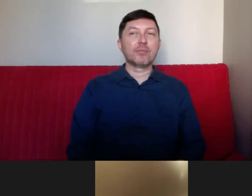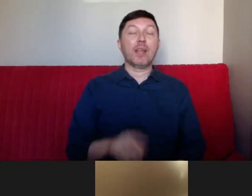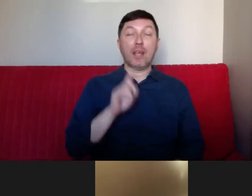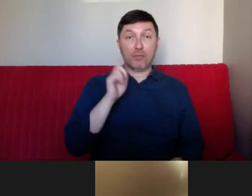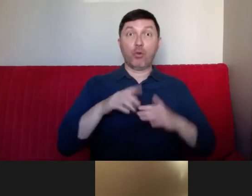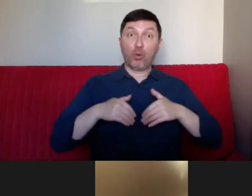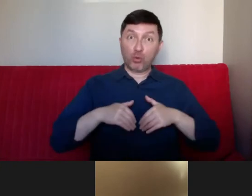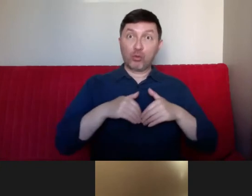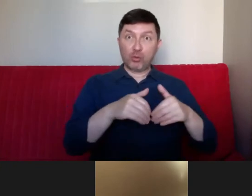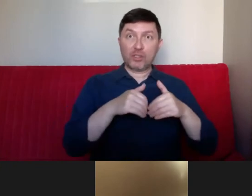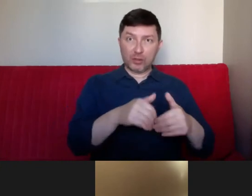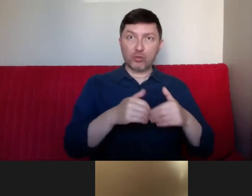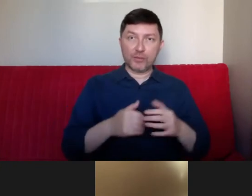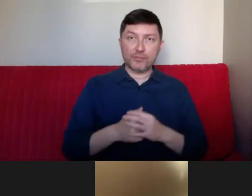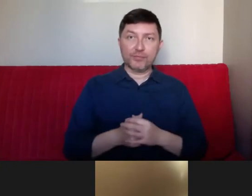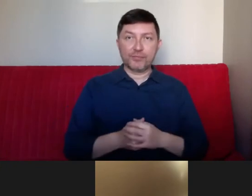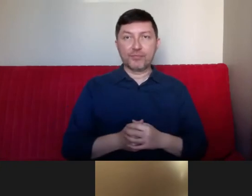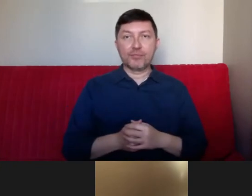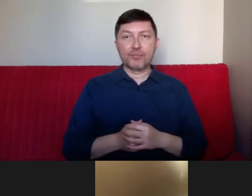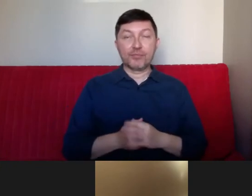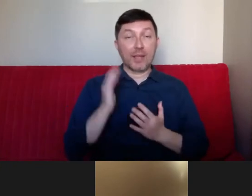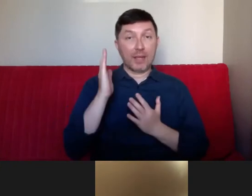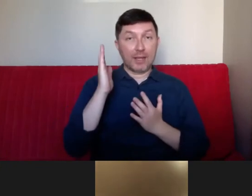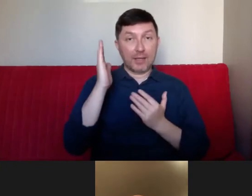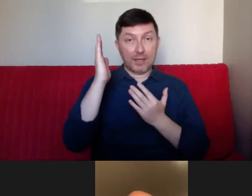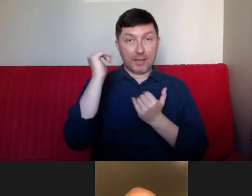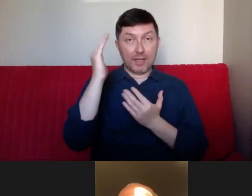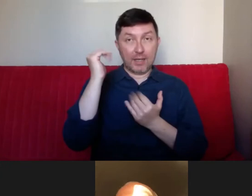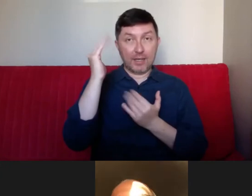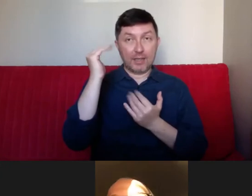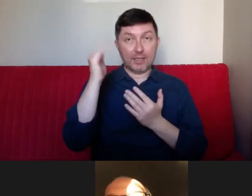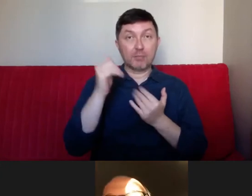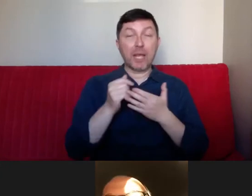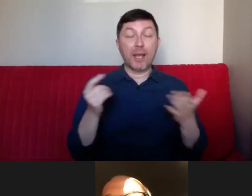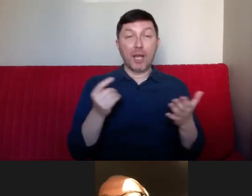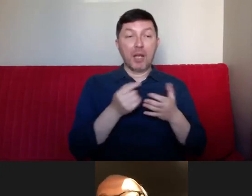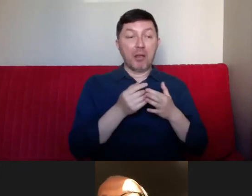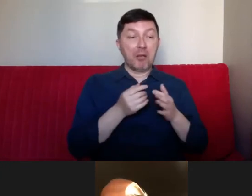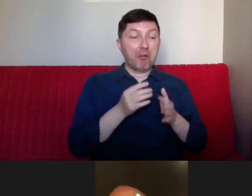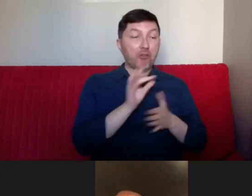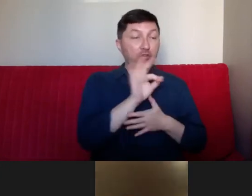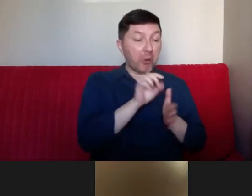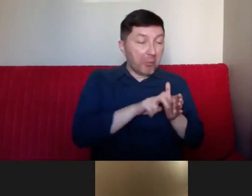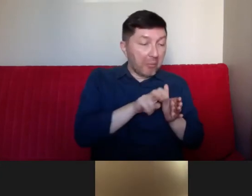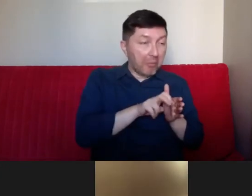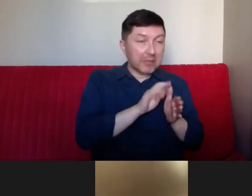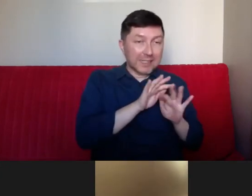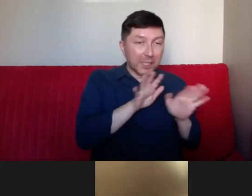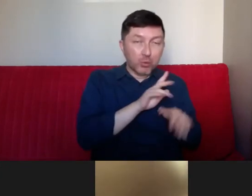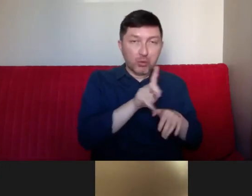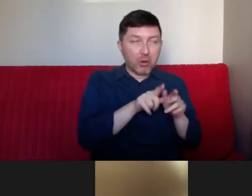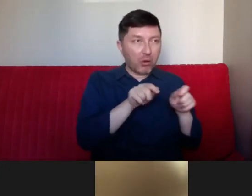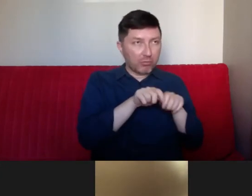it will grow also in other countries and not only in France where it started years ago. Thank you very much for what you